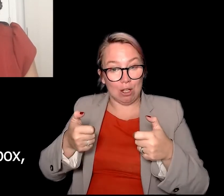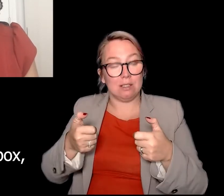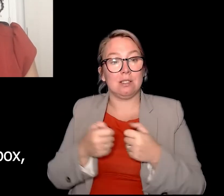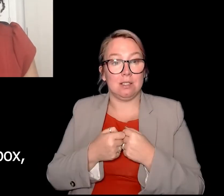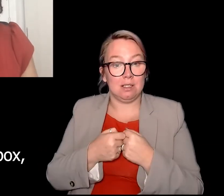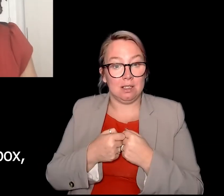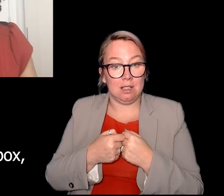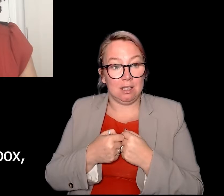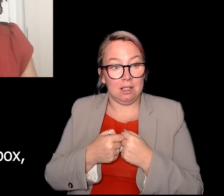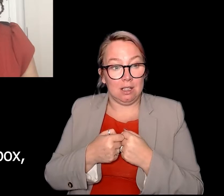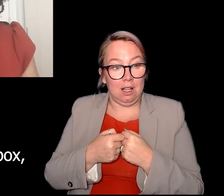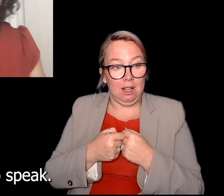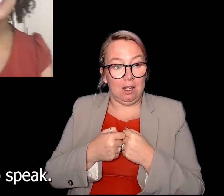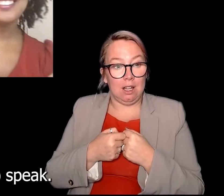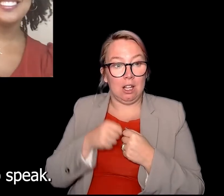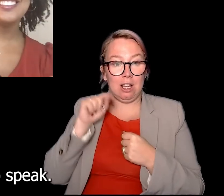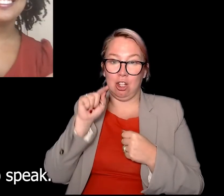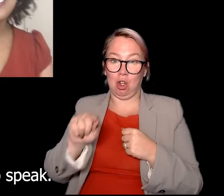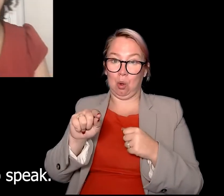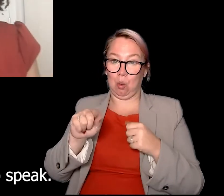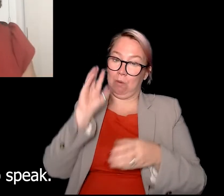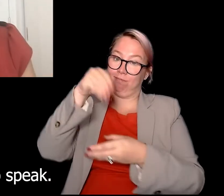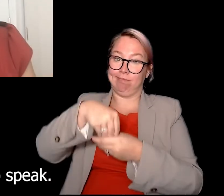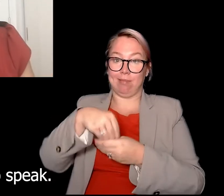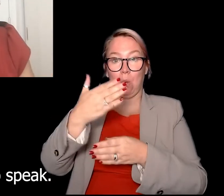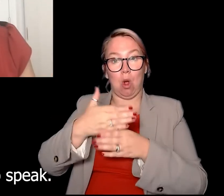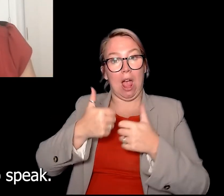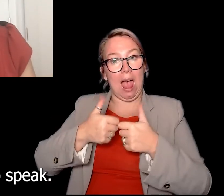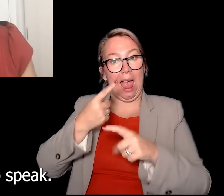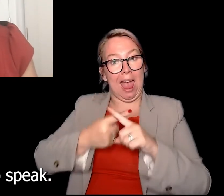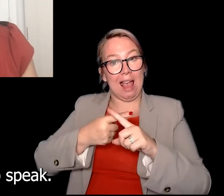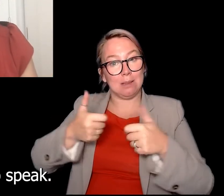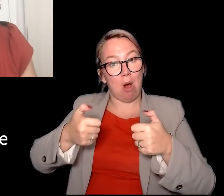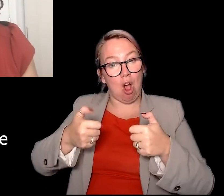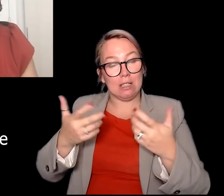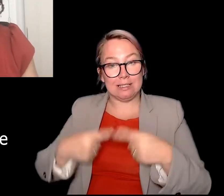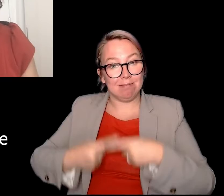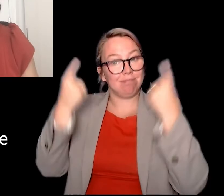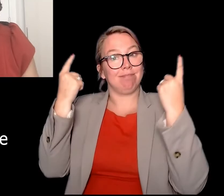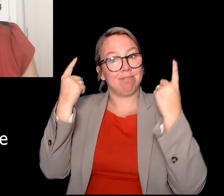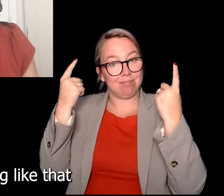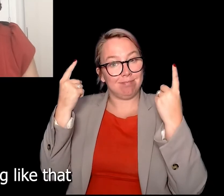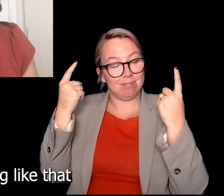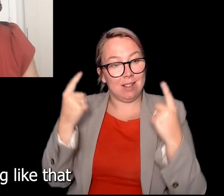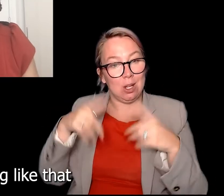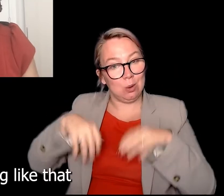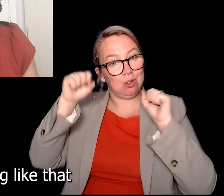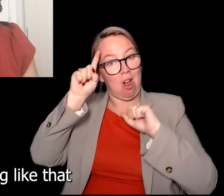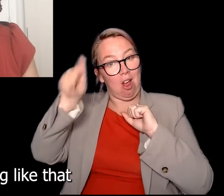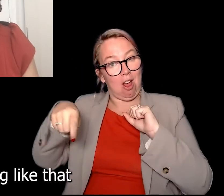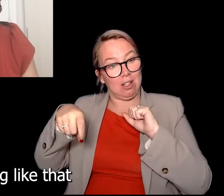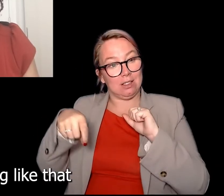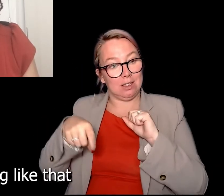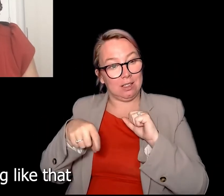Xbox. So working really, really, you know, on something that wasn't your baby, so to speak. And that's not because, you know, you weren't gaming or